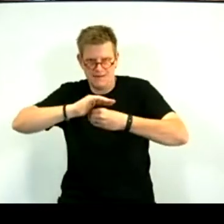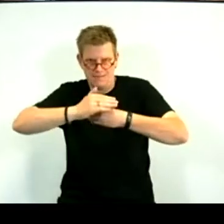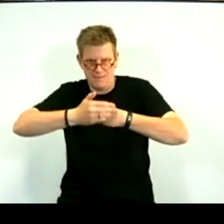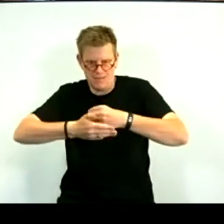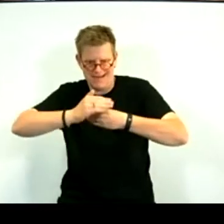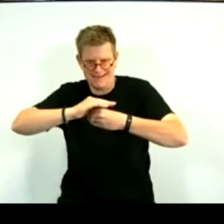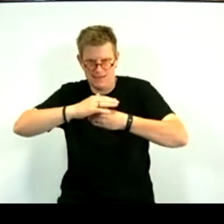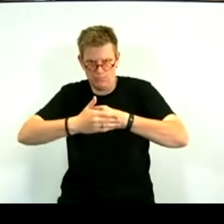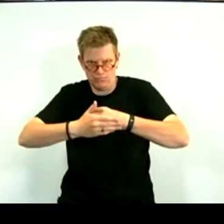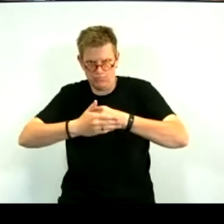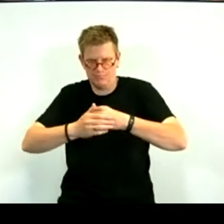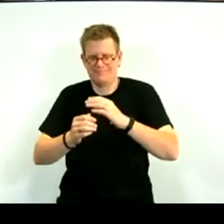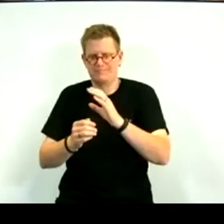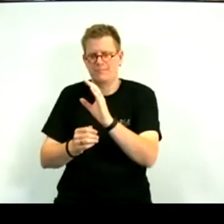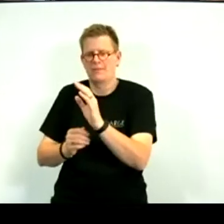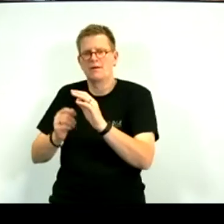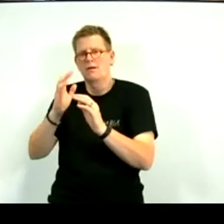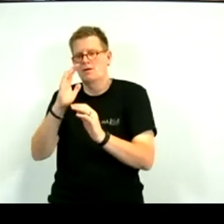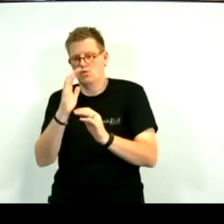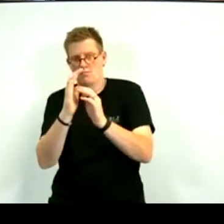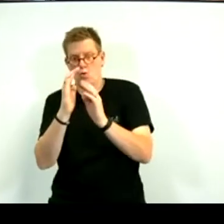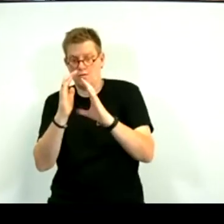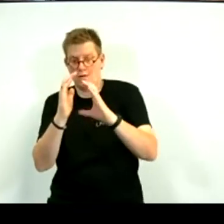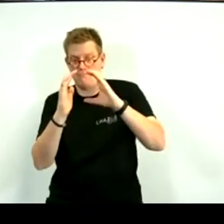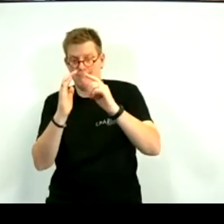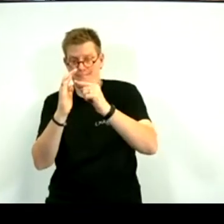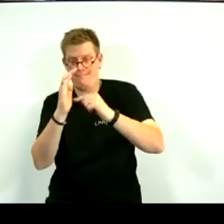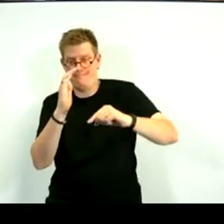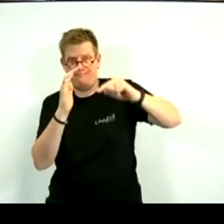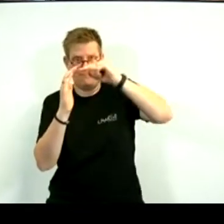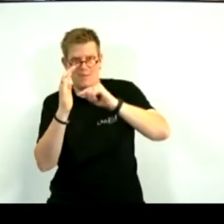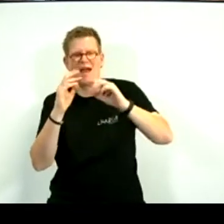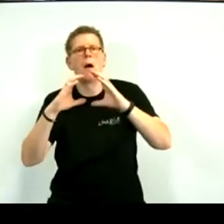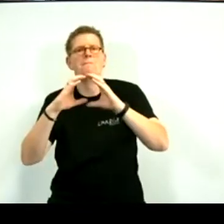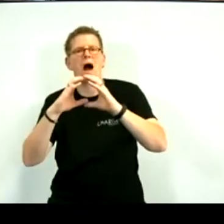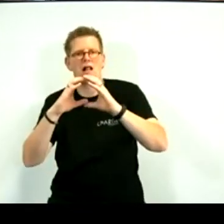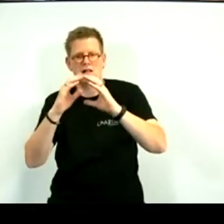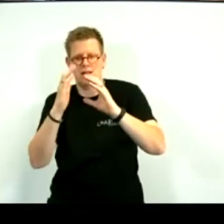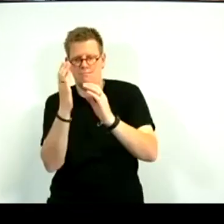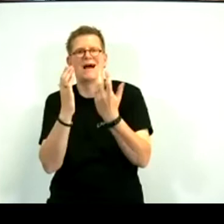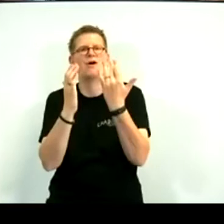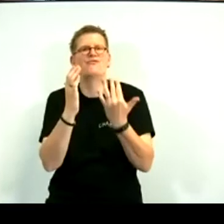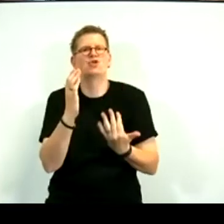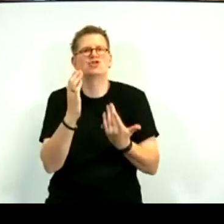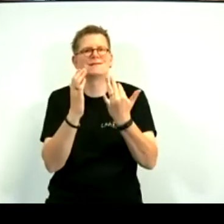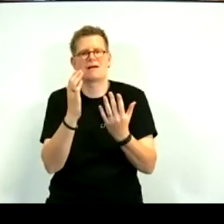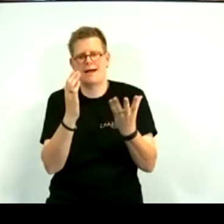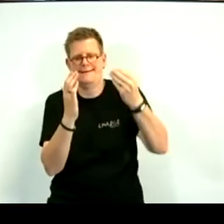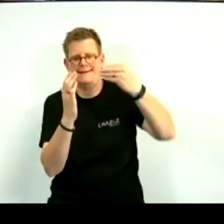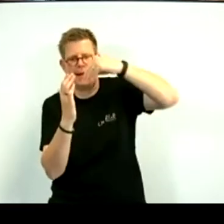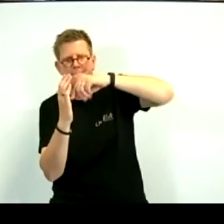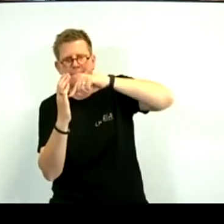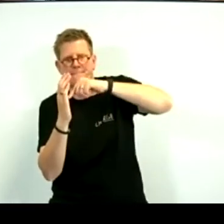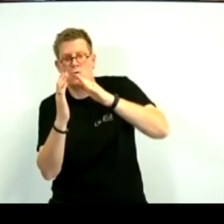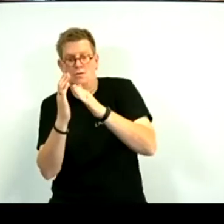a thick, clear fluid. And then at the back of the eyeball, you have the retina